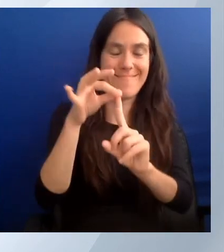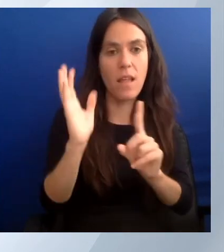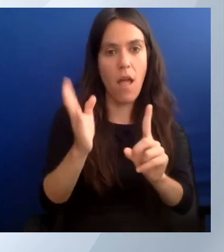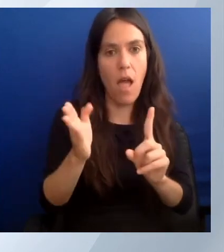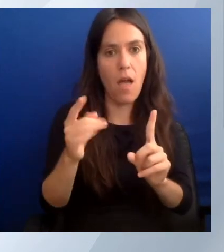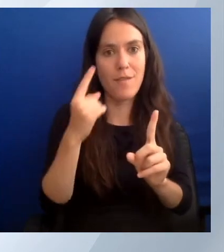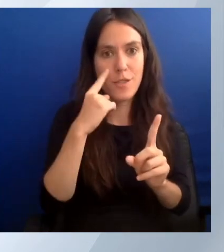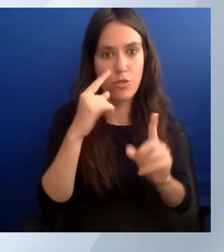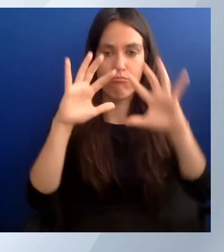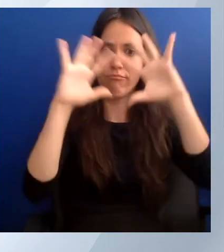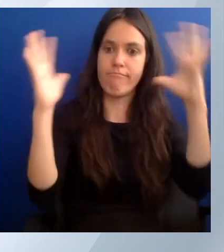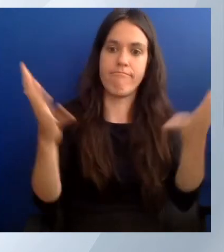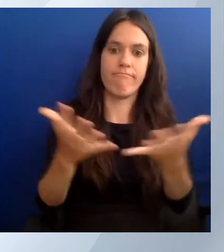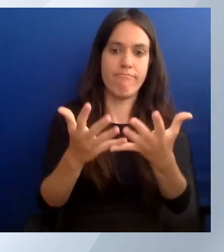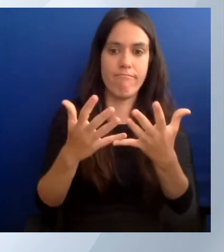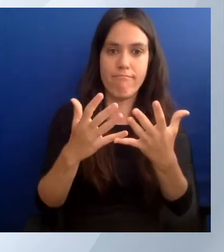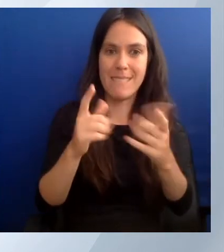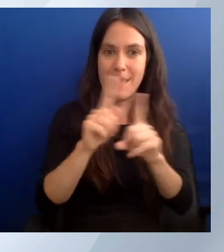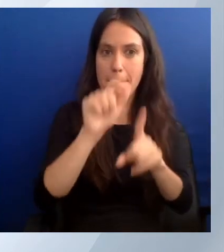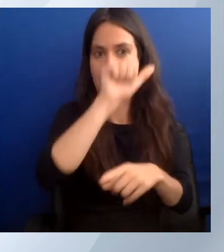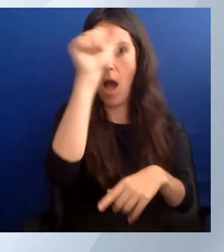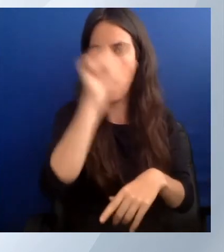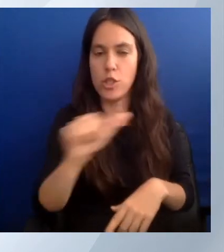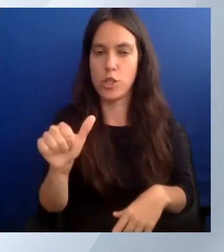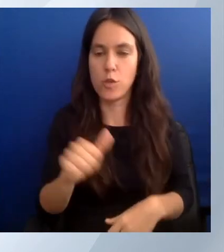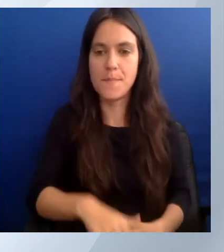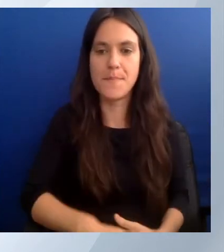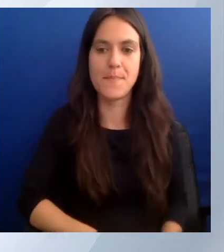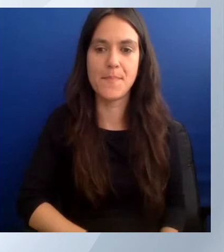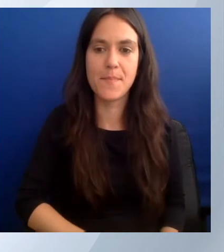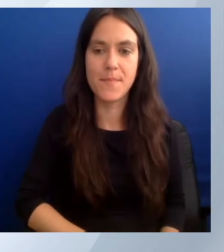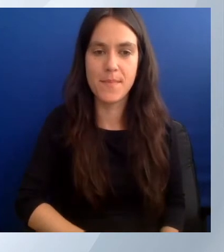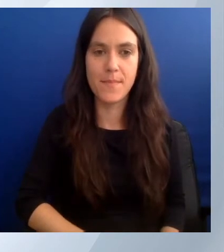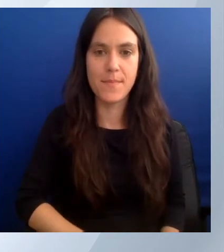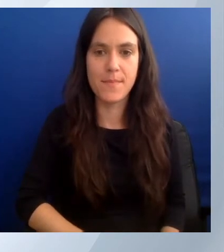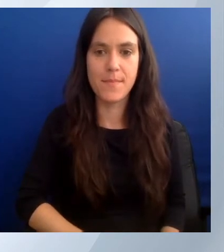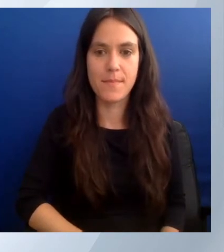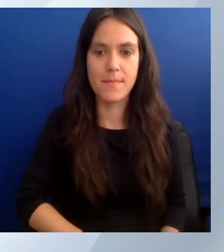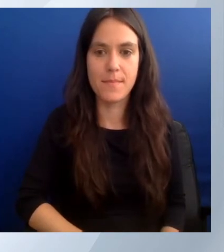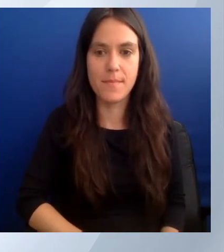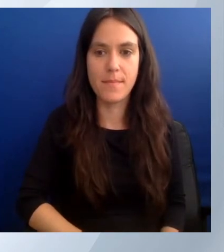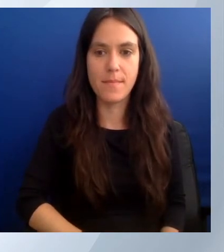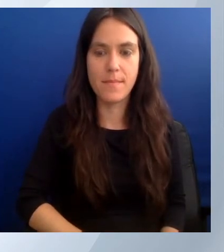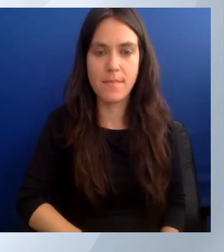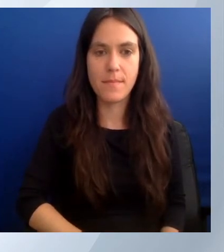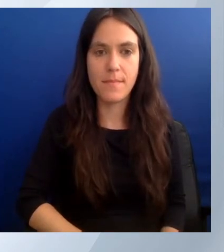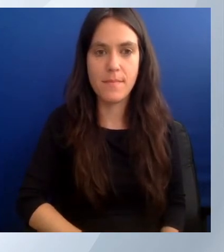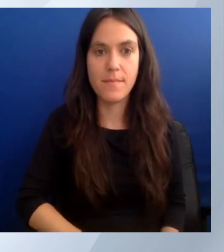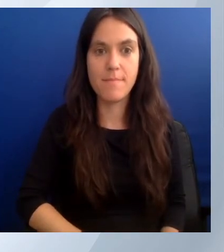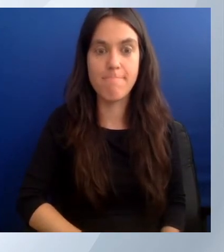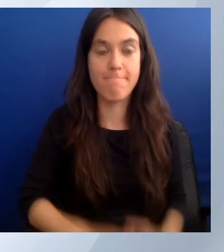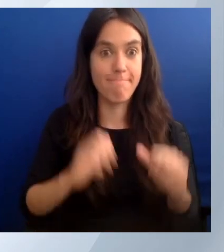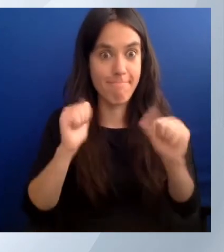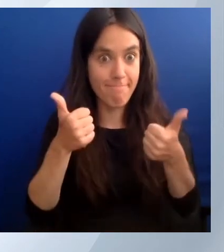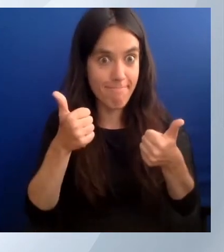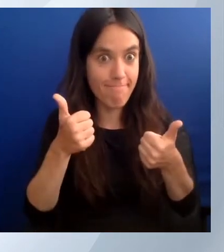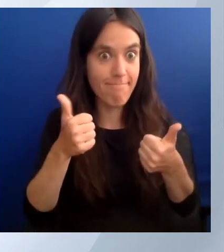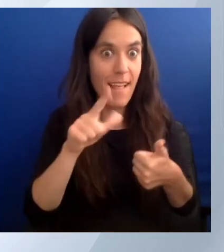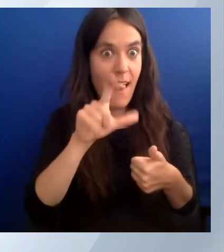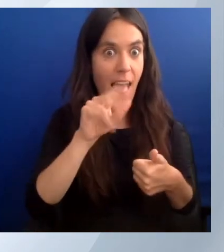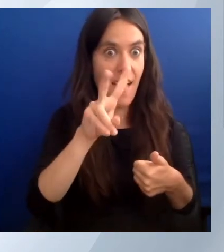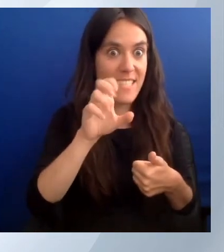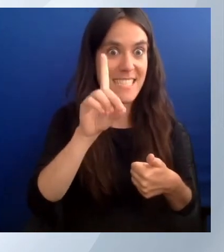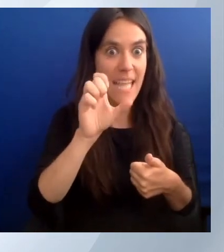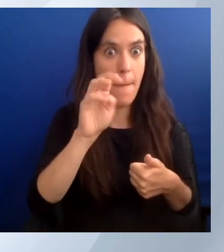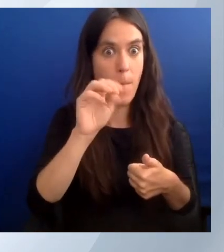is how we access it. So, function. Yay, no one's using that. We're going to be running